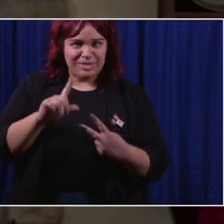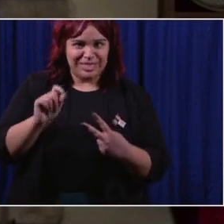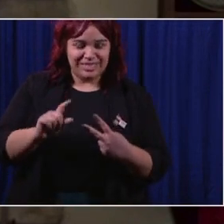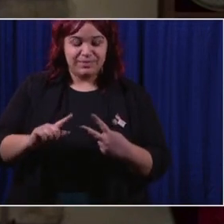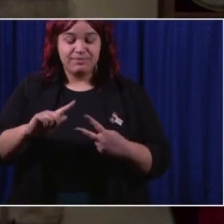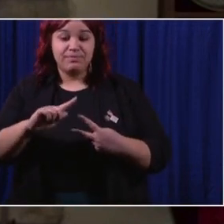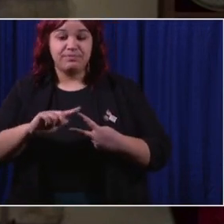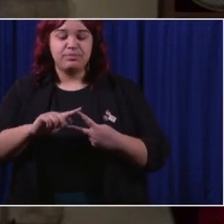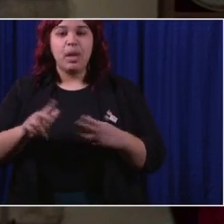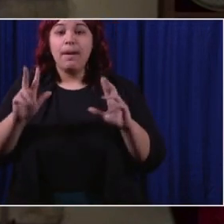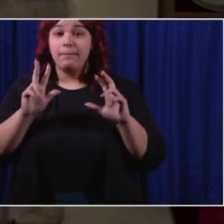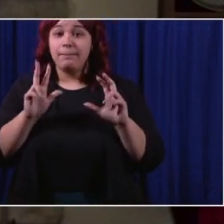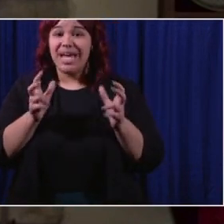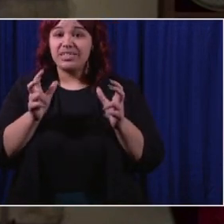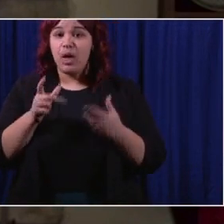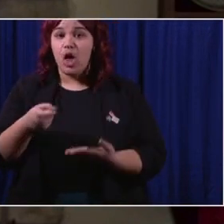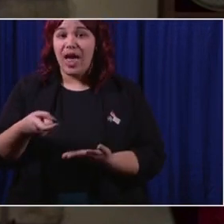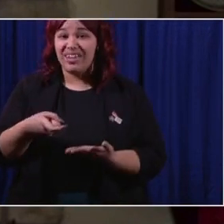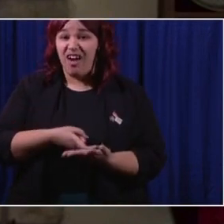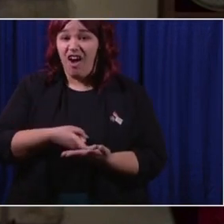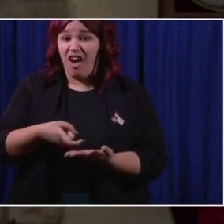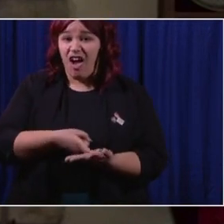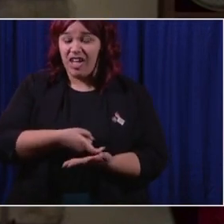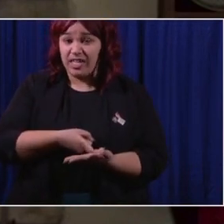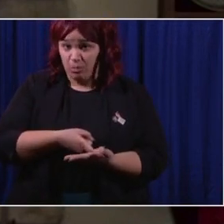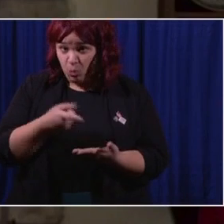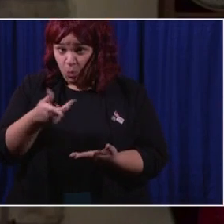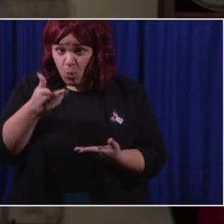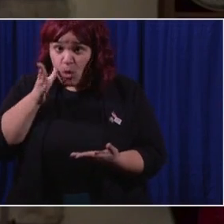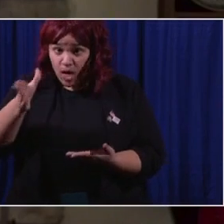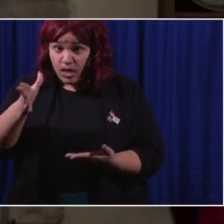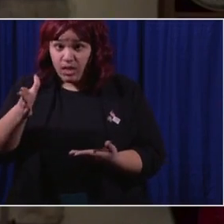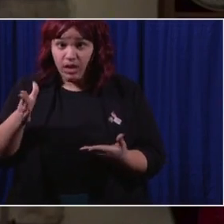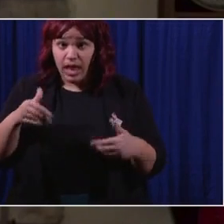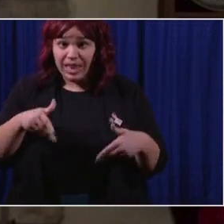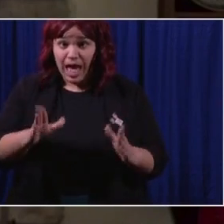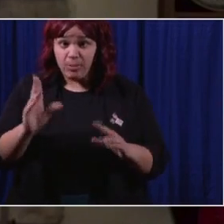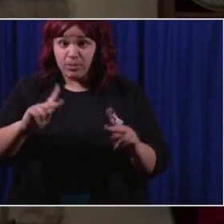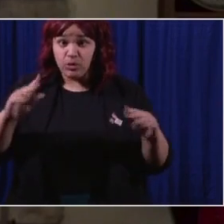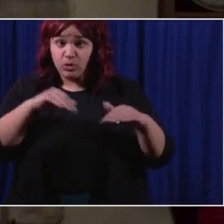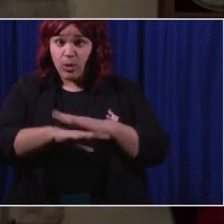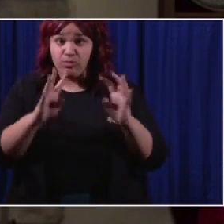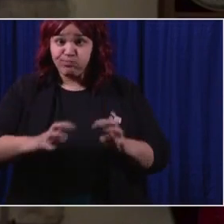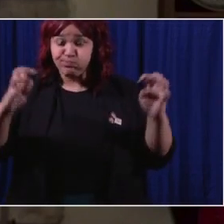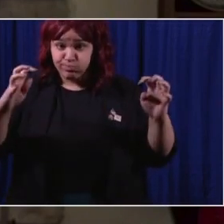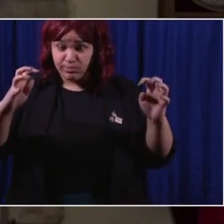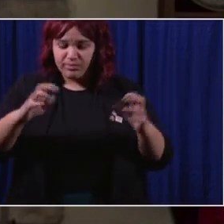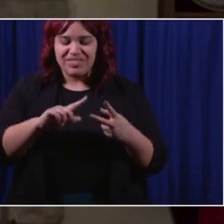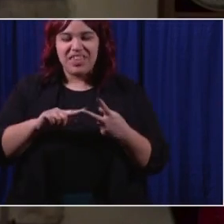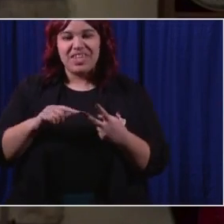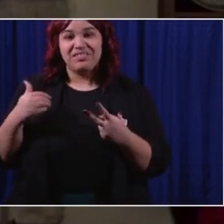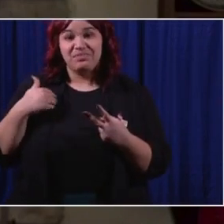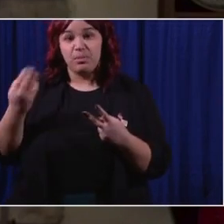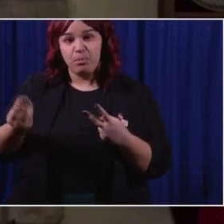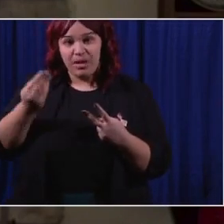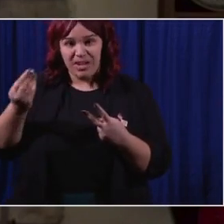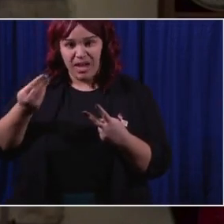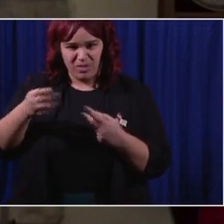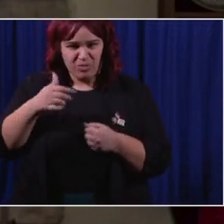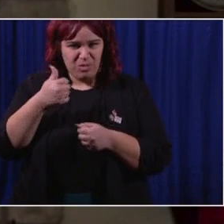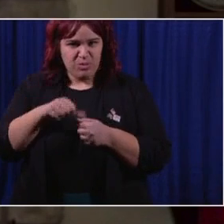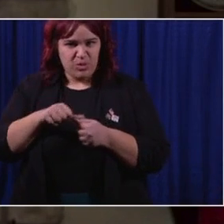at basketball and hockey arenas. That's the first one. And then to circle back to Monday, when I asked if you had read the letter from the 3